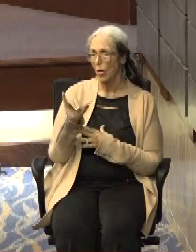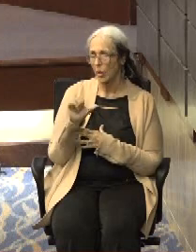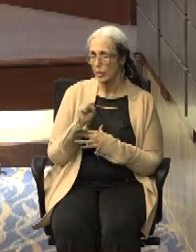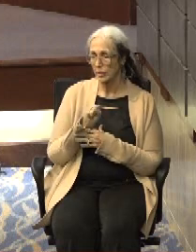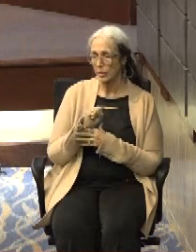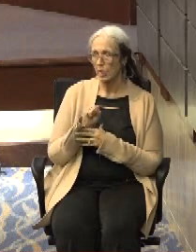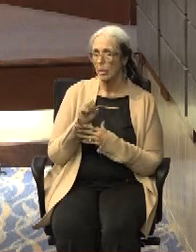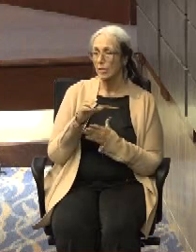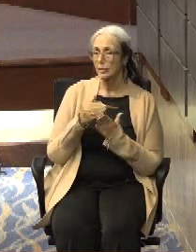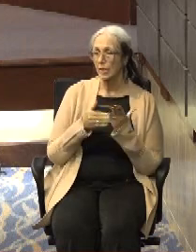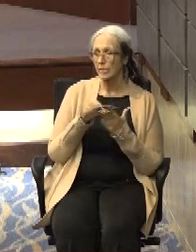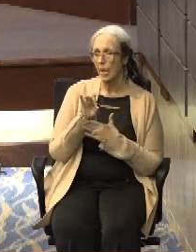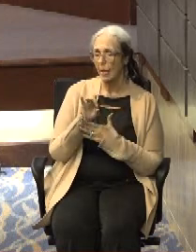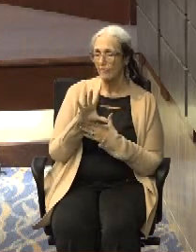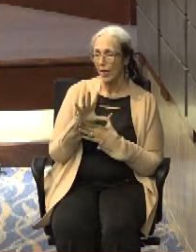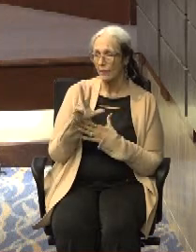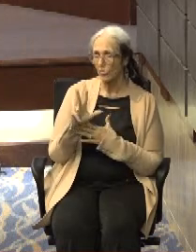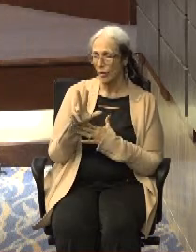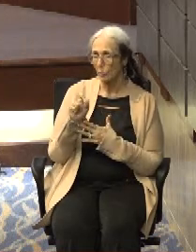Act Section